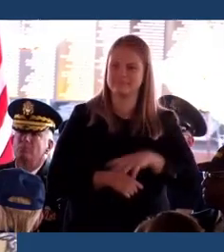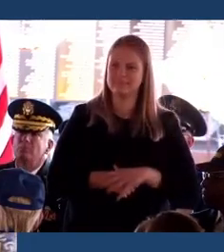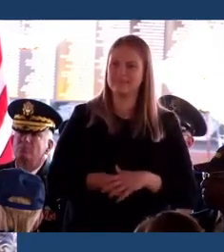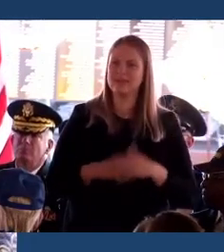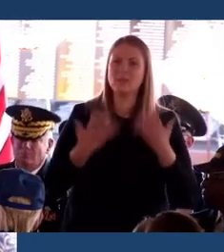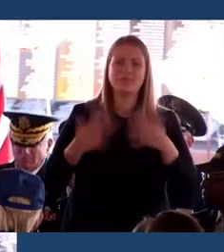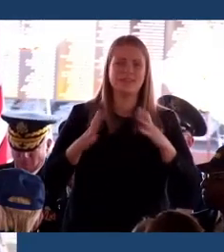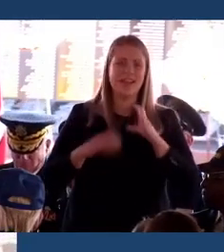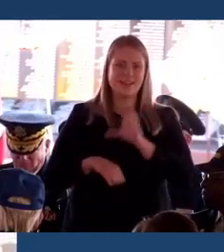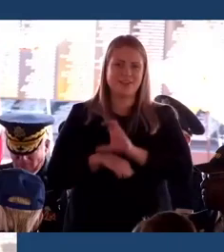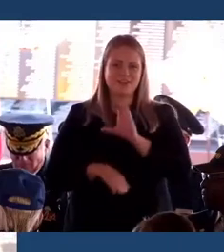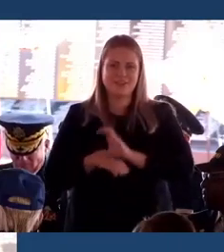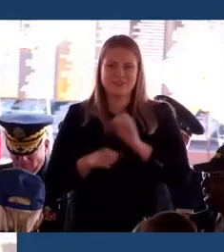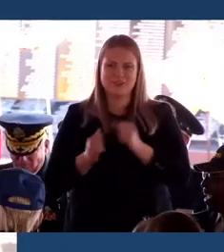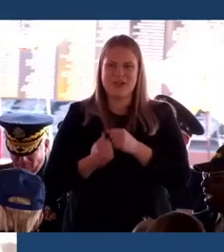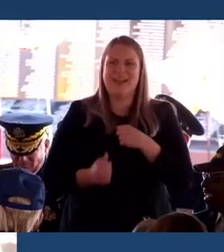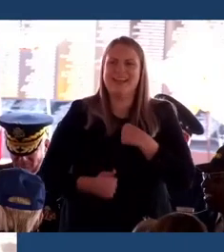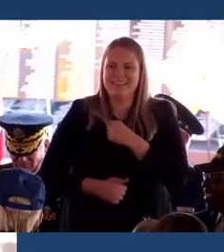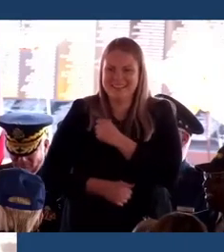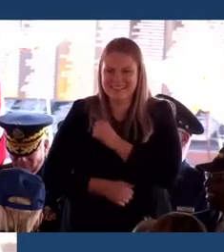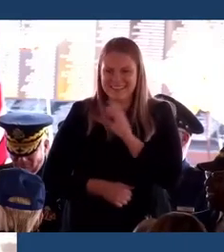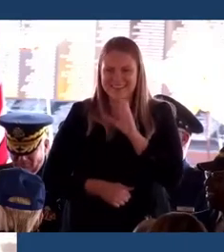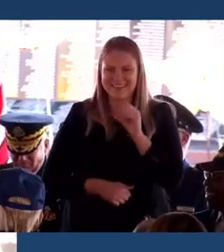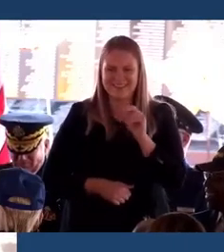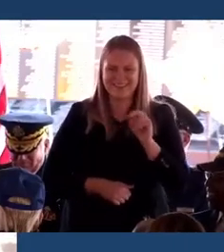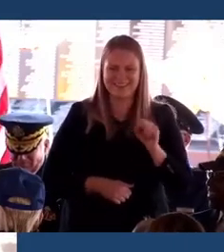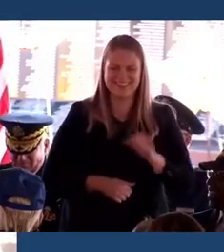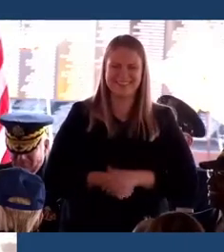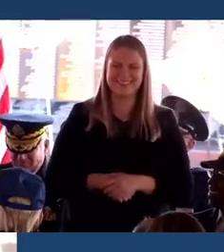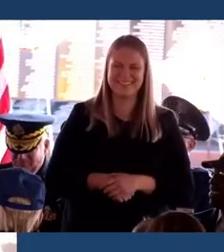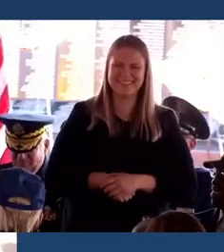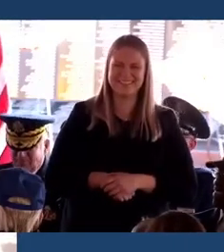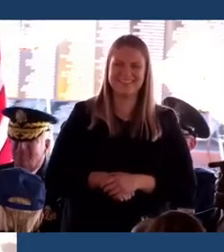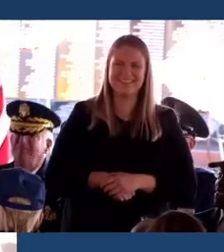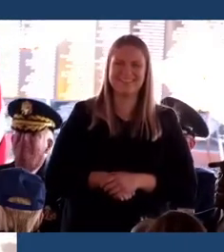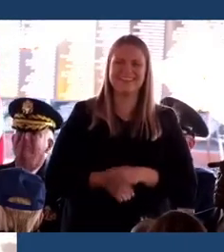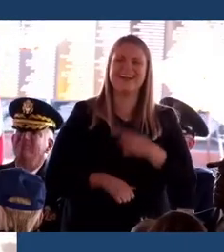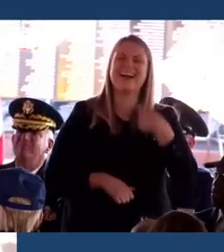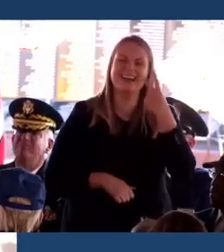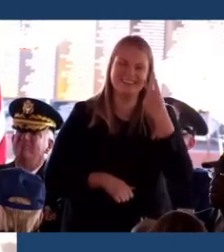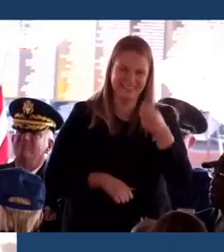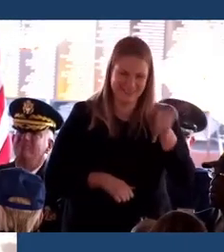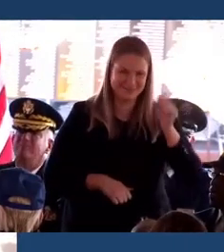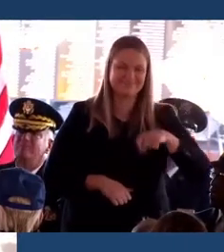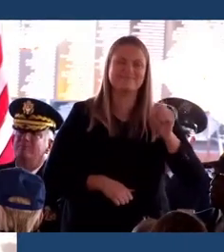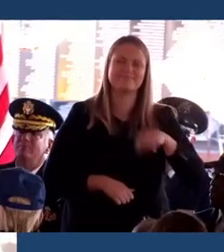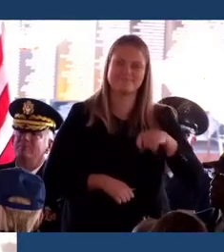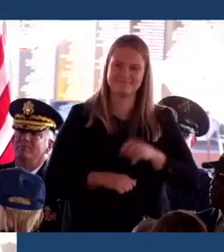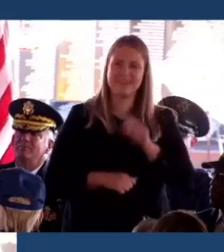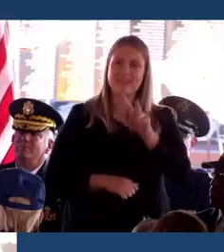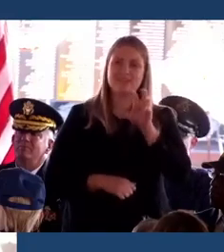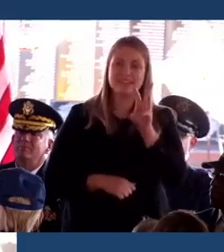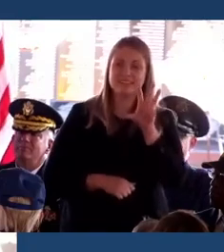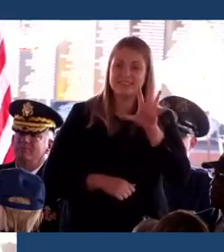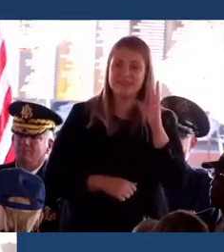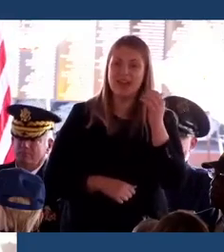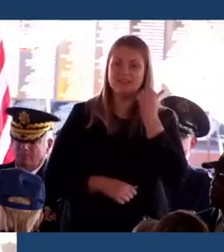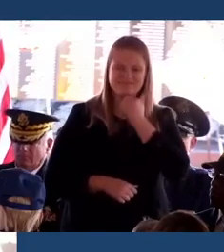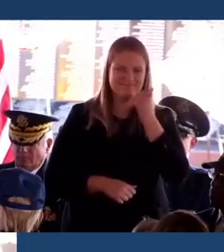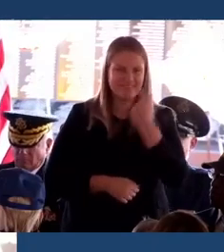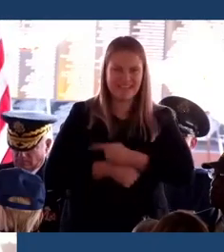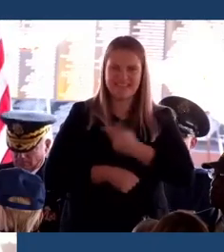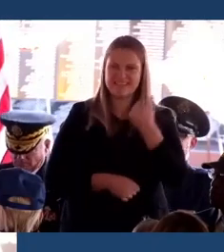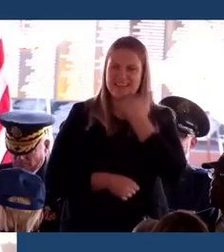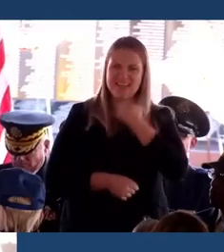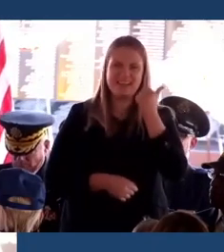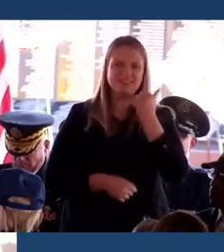church with Senator Coons. But I see you shaking your heads. It's 365 days a year. And one of the